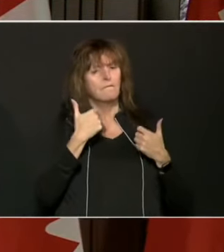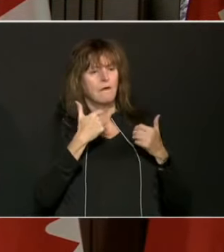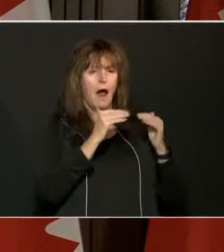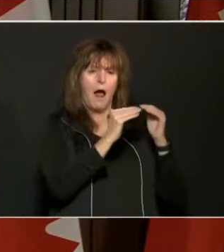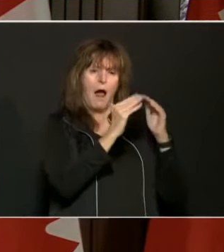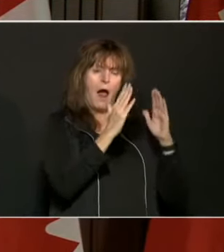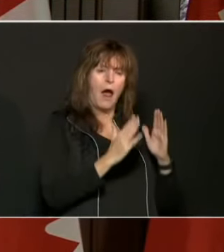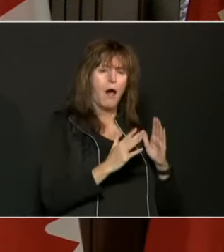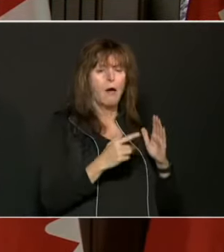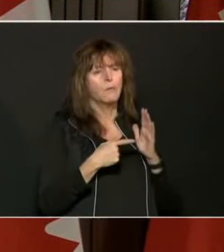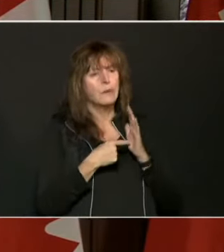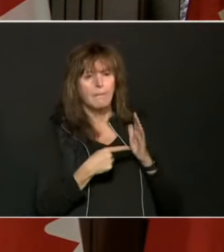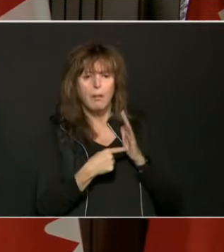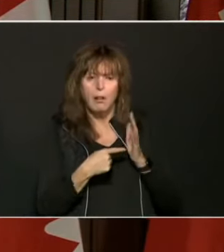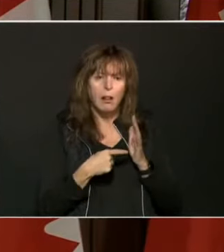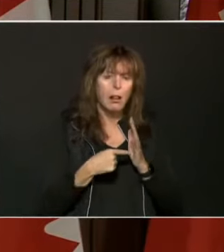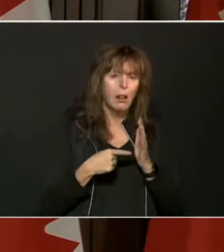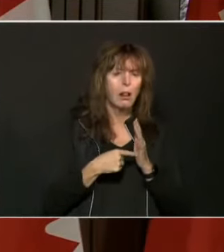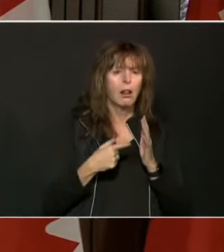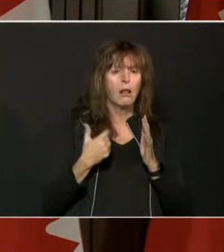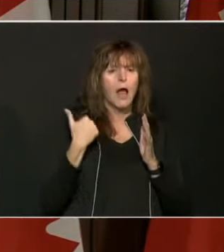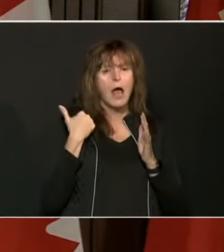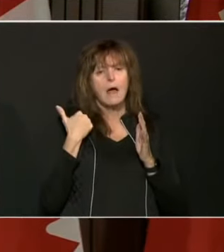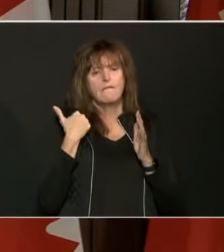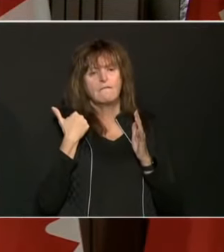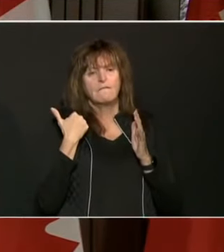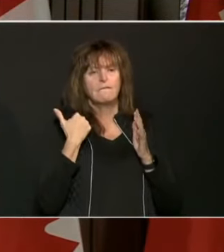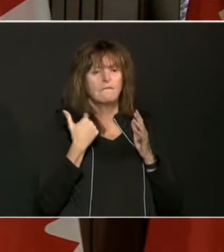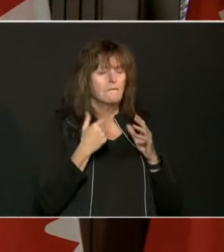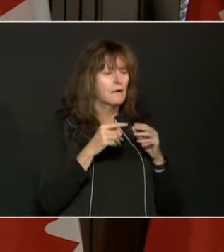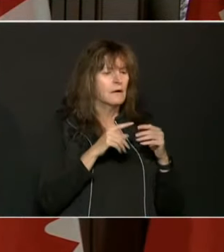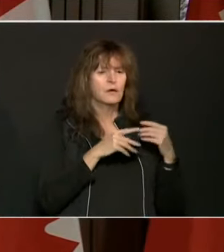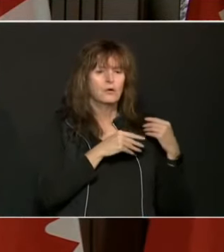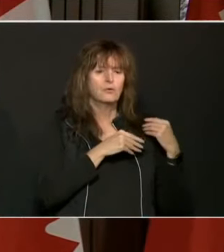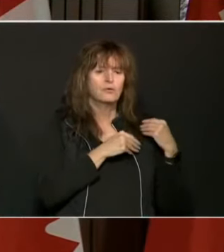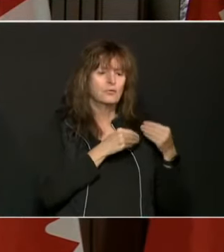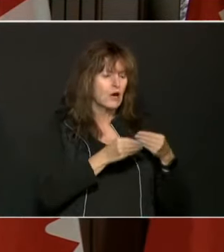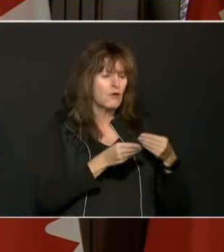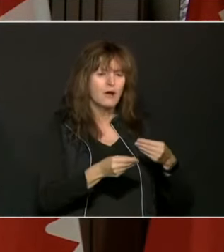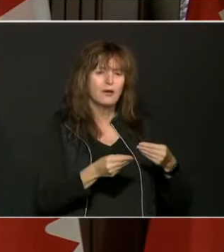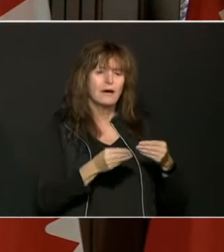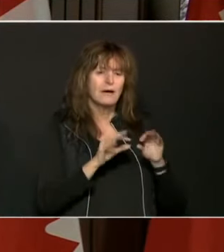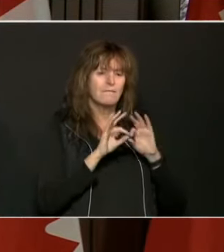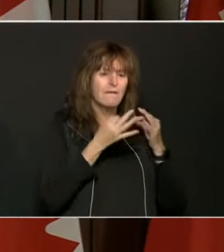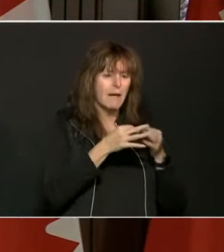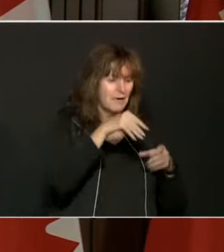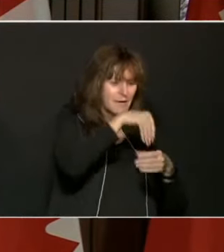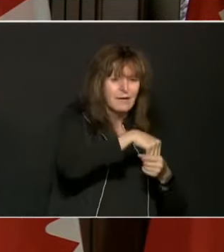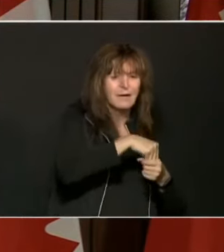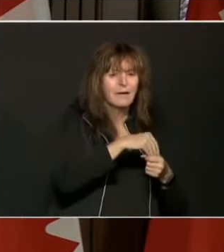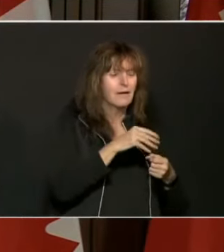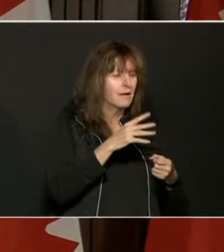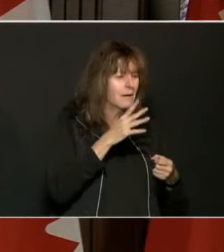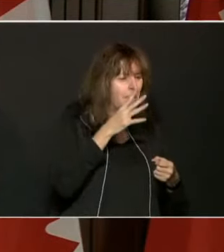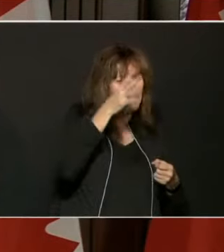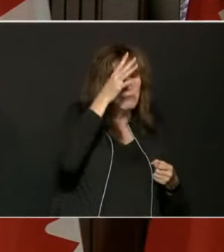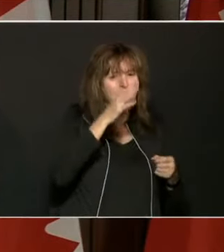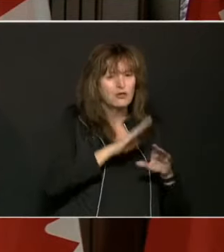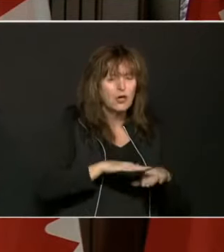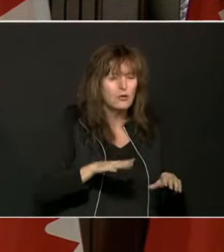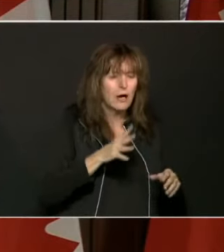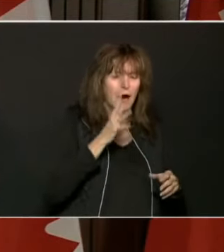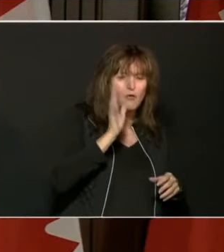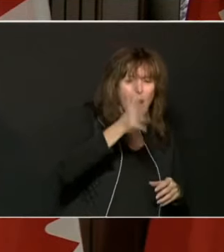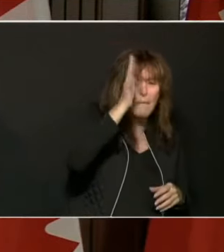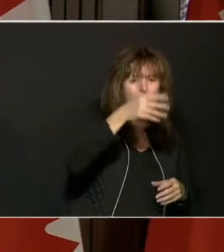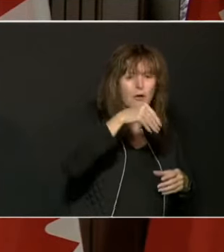multi-generational households. Are there specific things that are being looked at to try and sort of